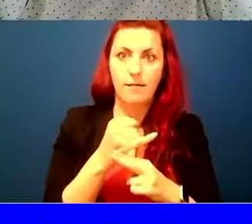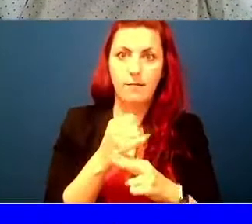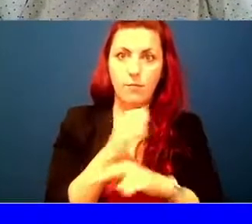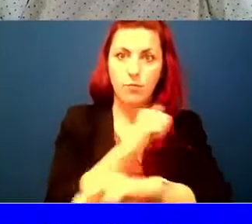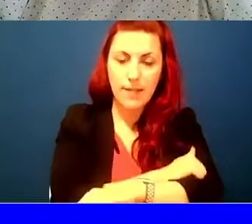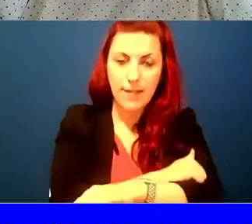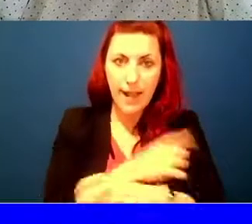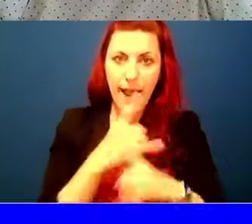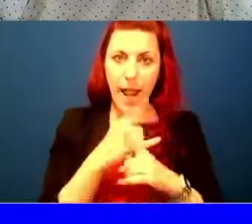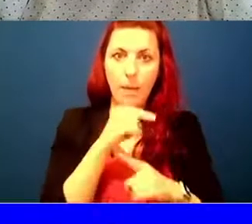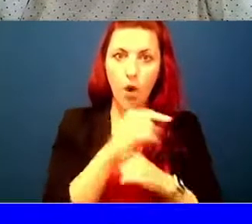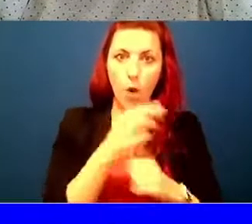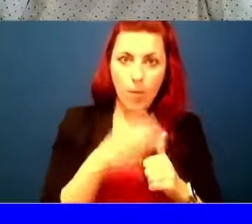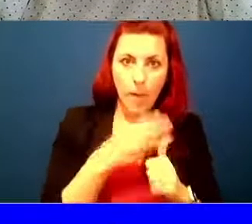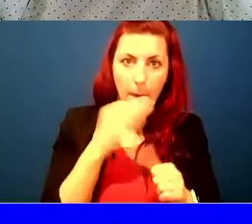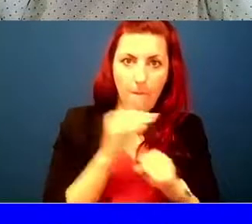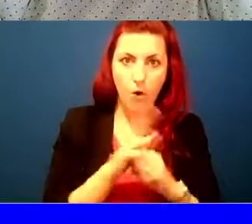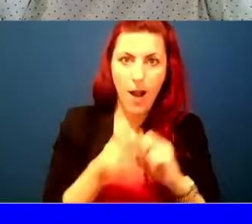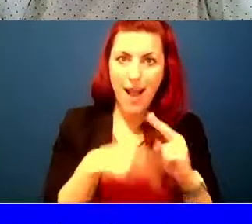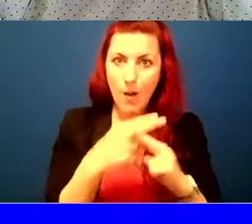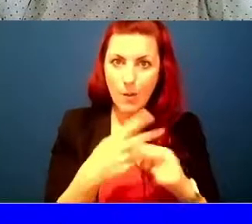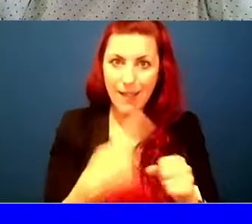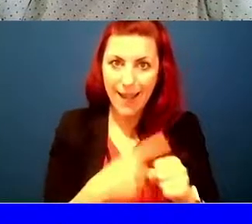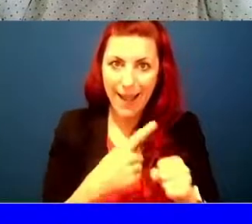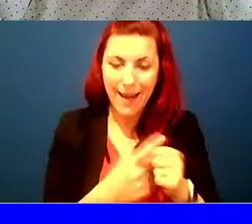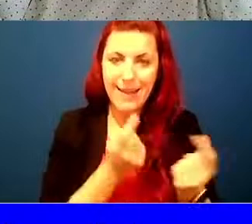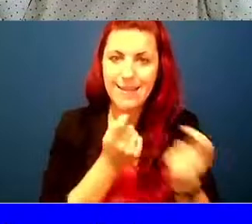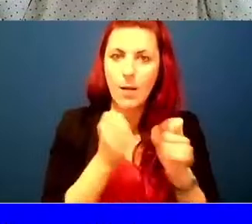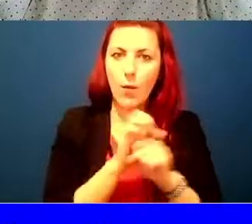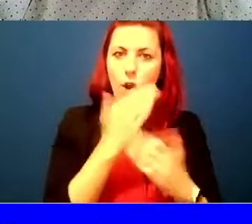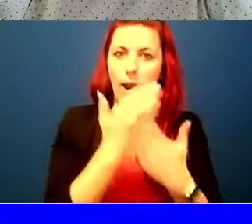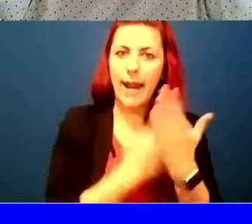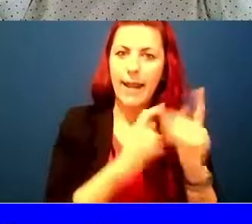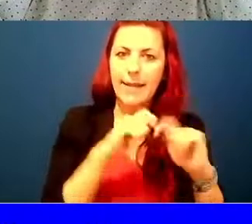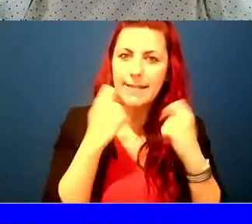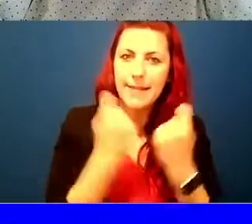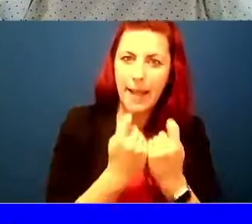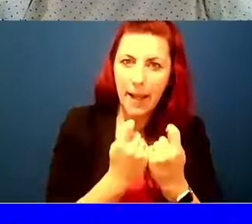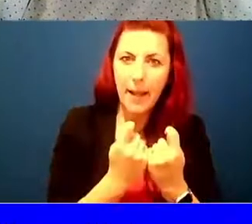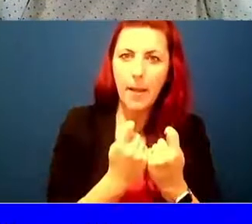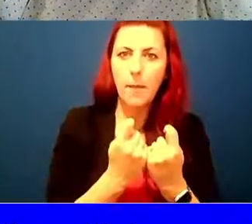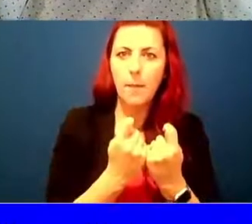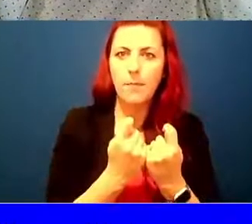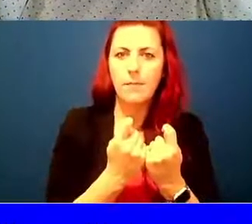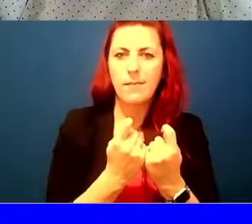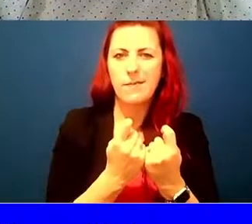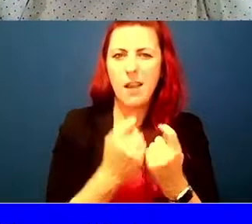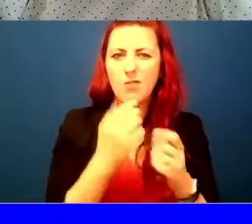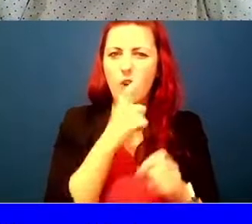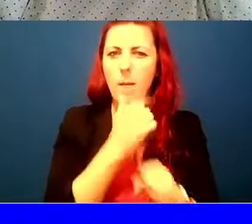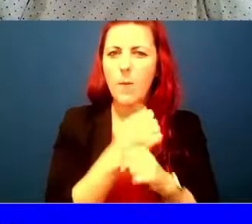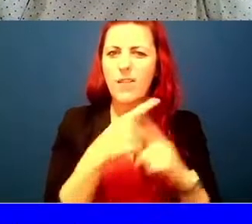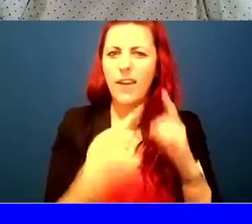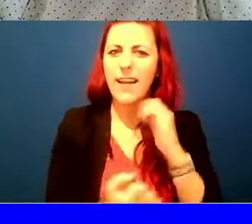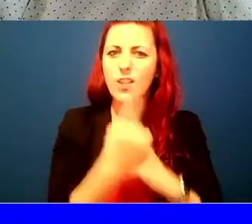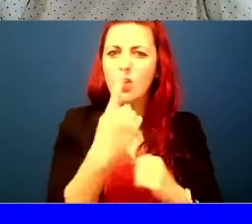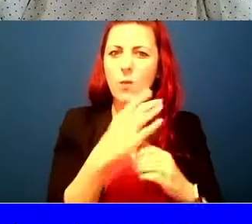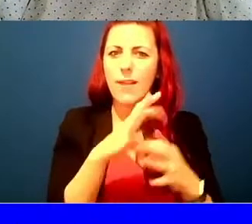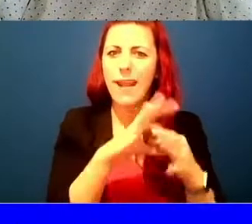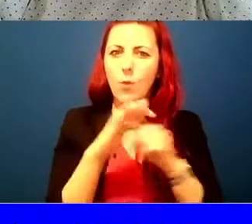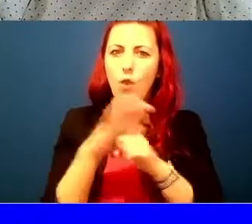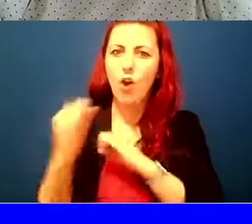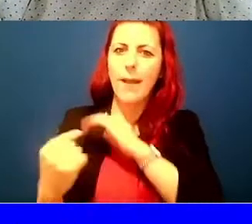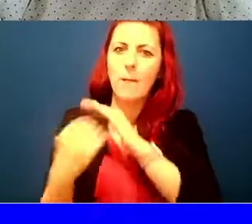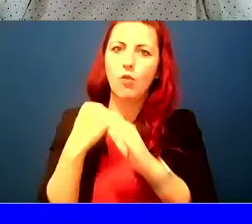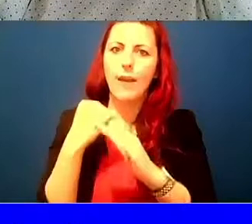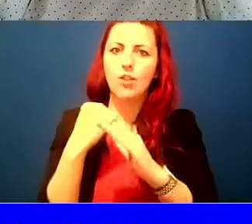release, dealing with her legal team regarding issues surrounding her immigration status. So you can see it's touching off a whole